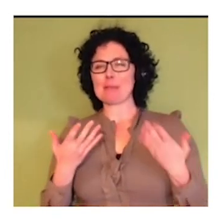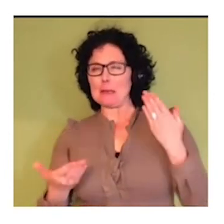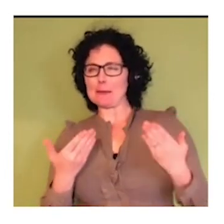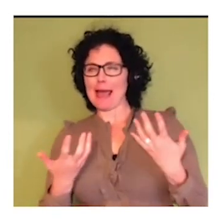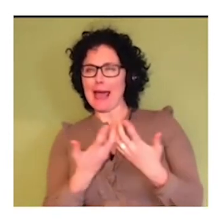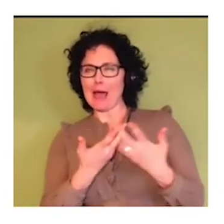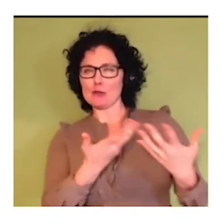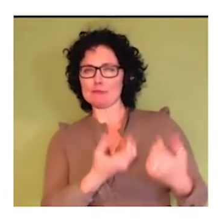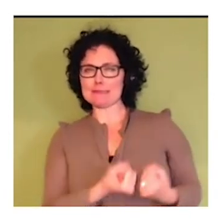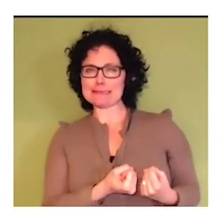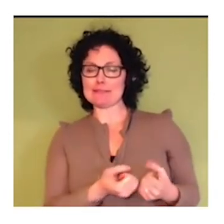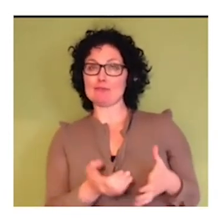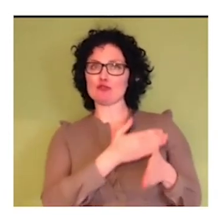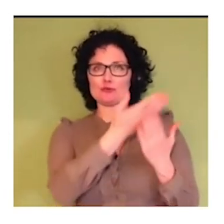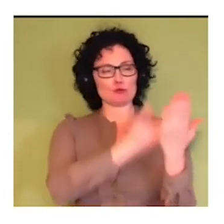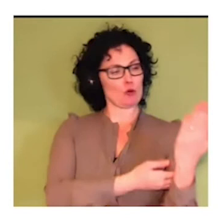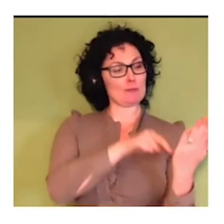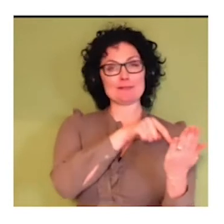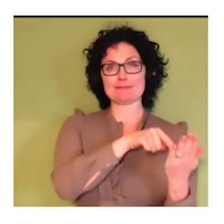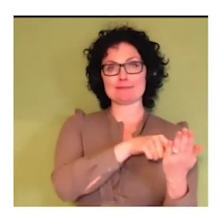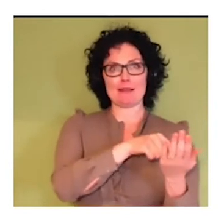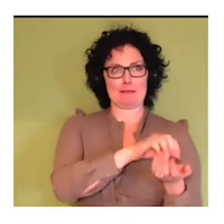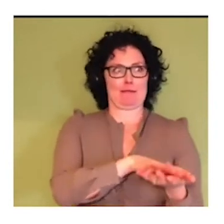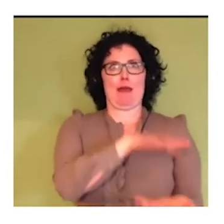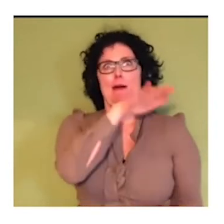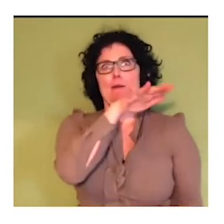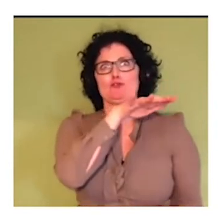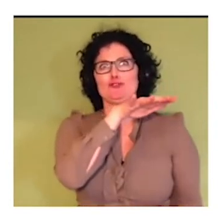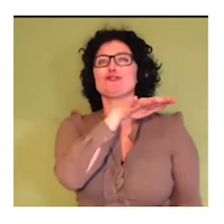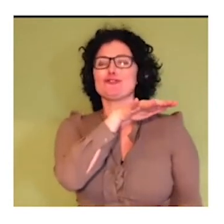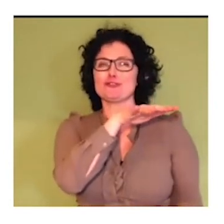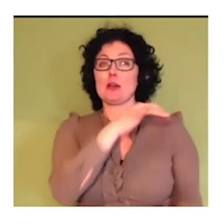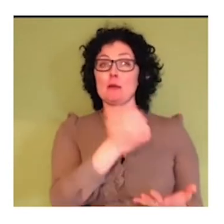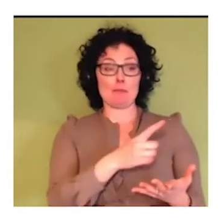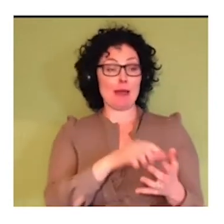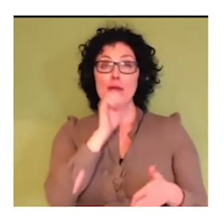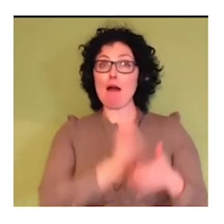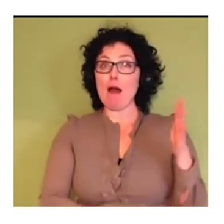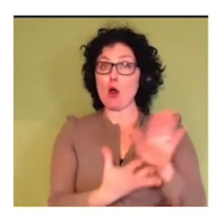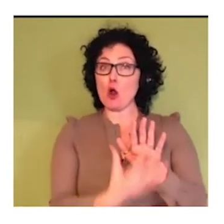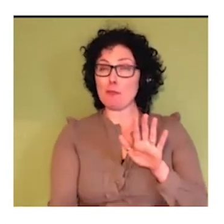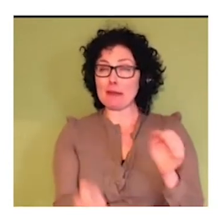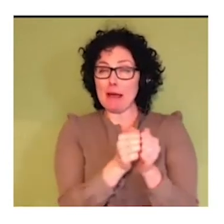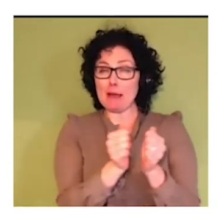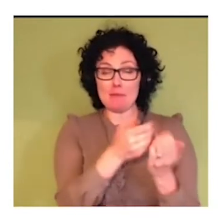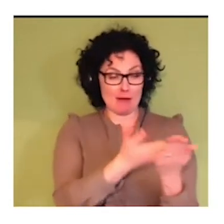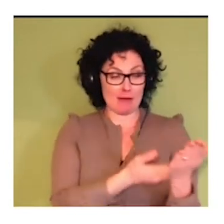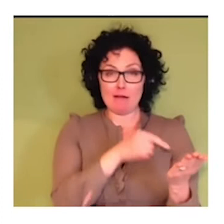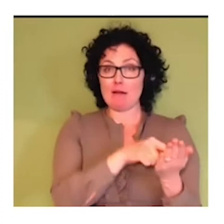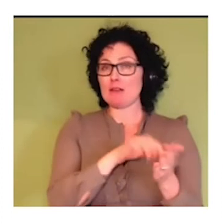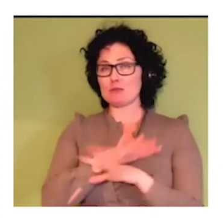involved. You may get a hard copy rather than a PDF. It may not be worth setting up